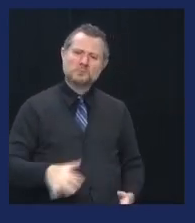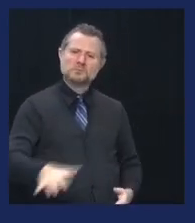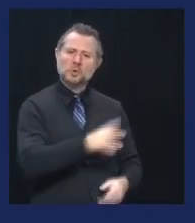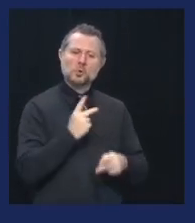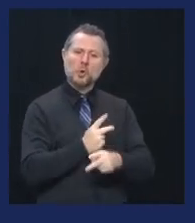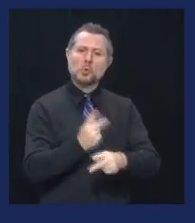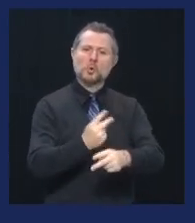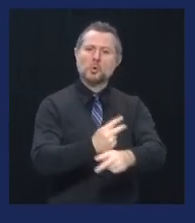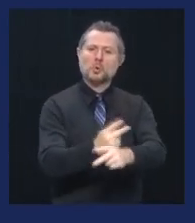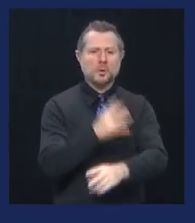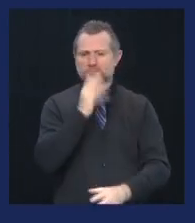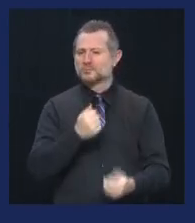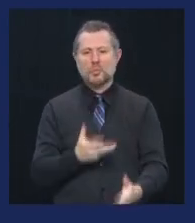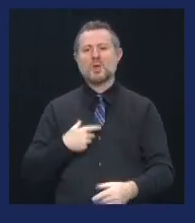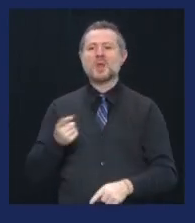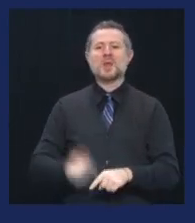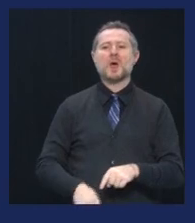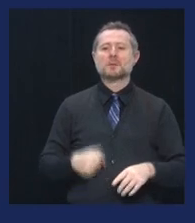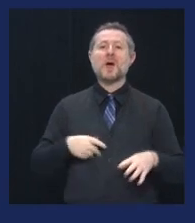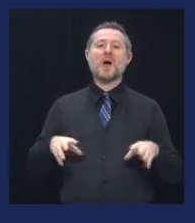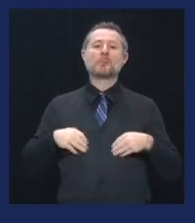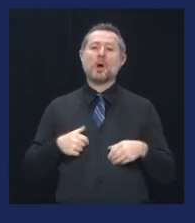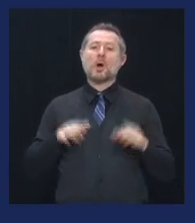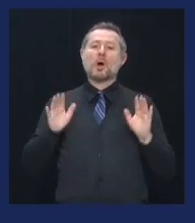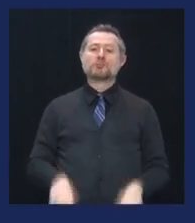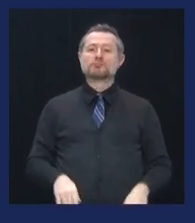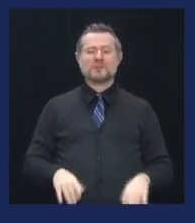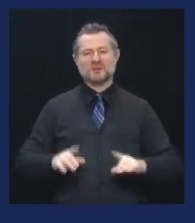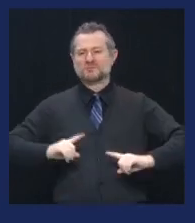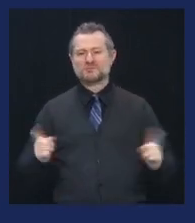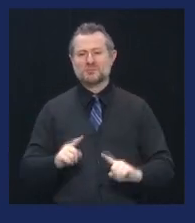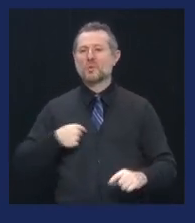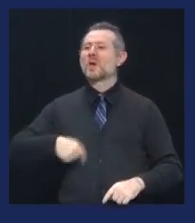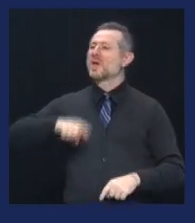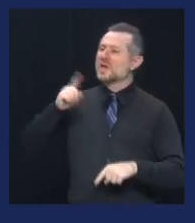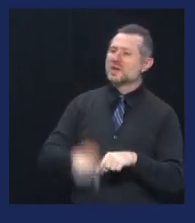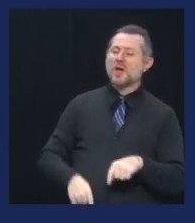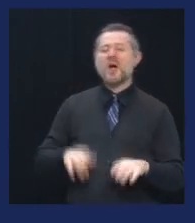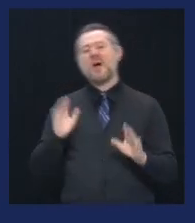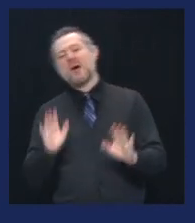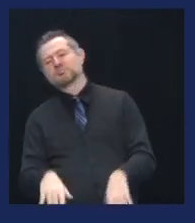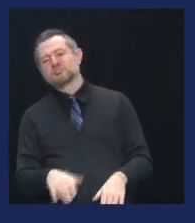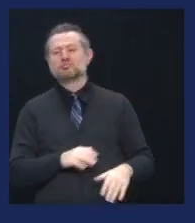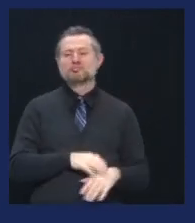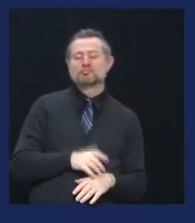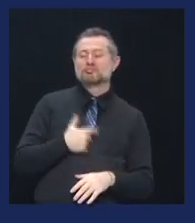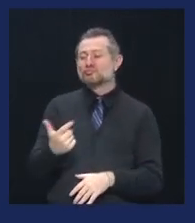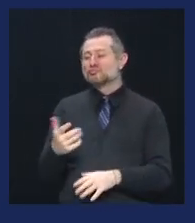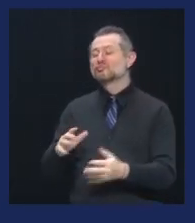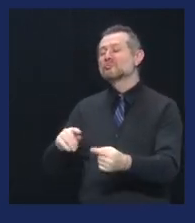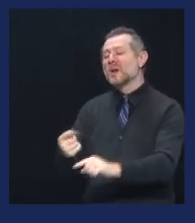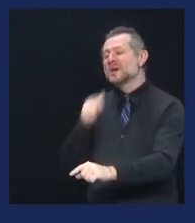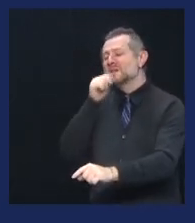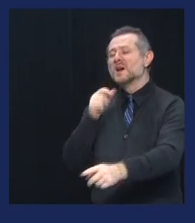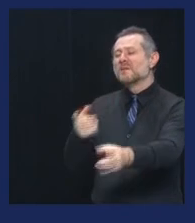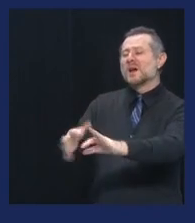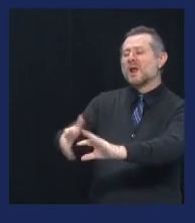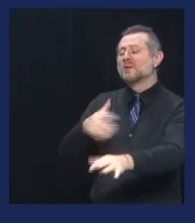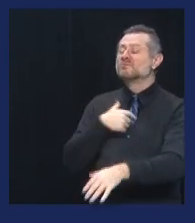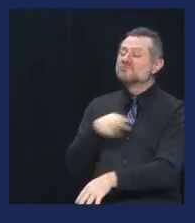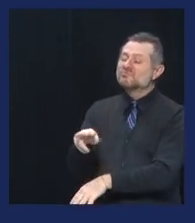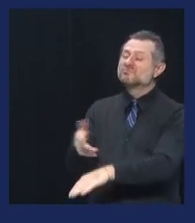that. We just can't let that happen. We can't float along watching the pain, the hardship, and the inequality grow around us.